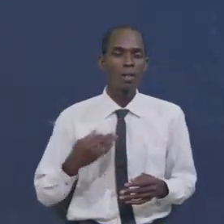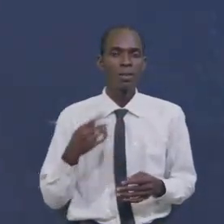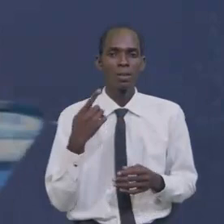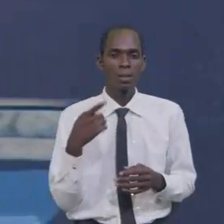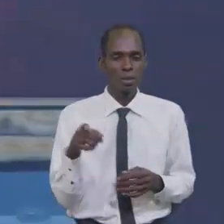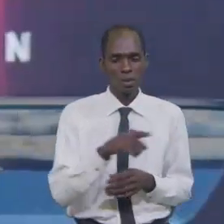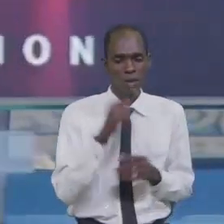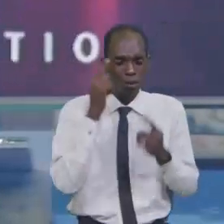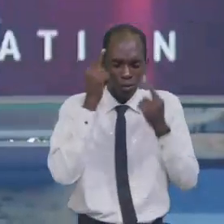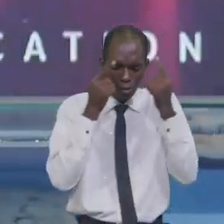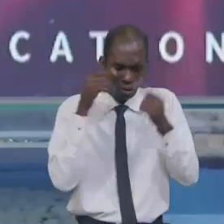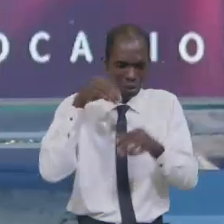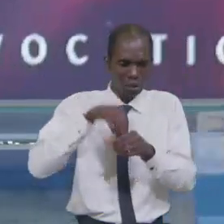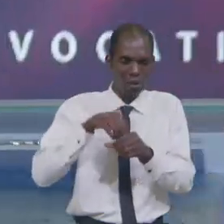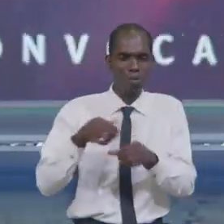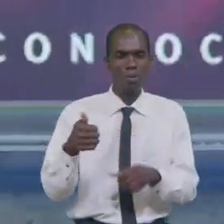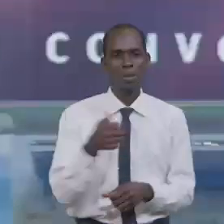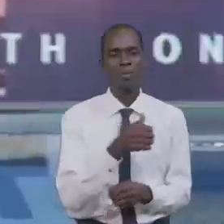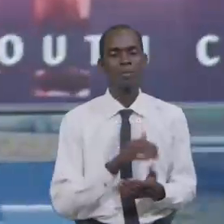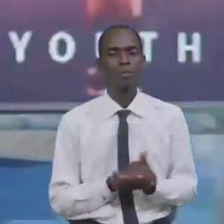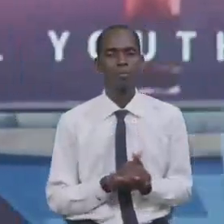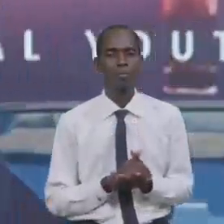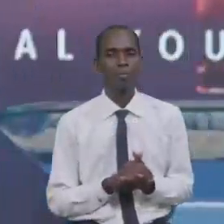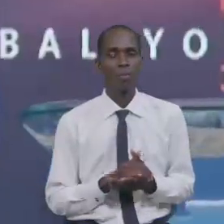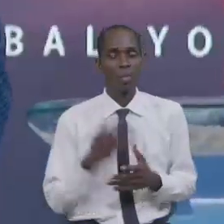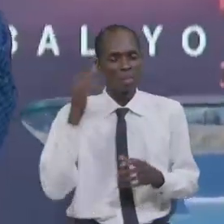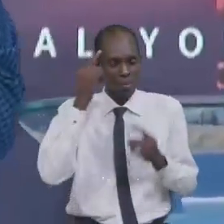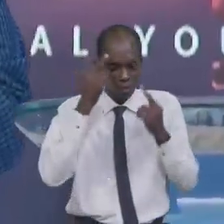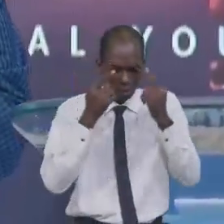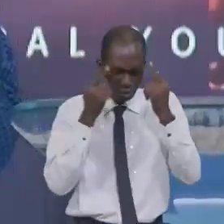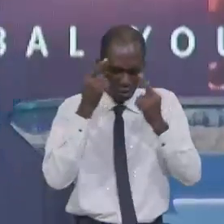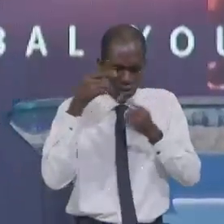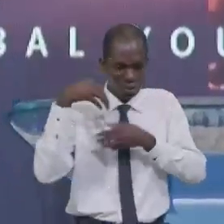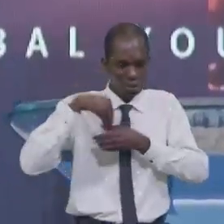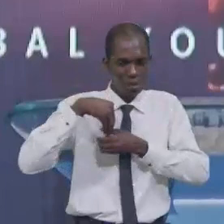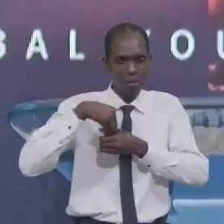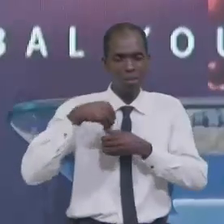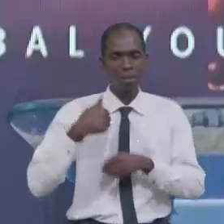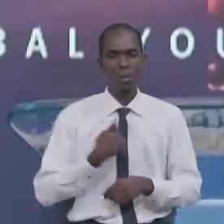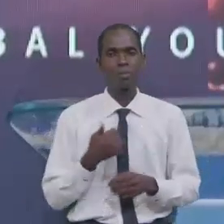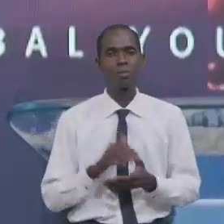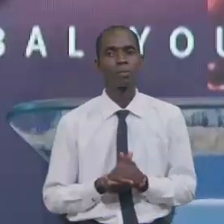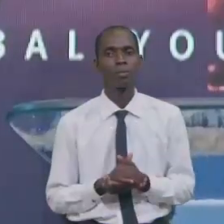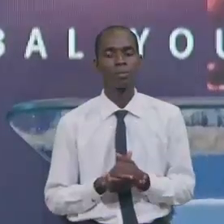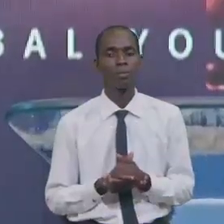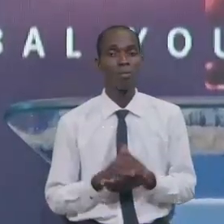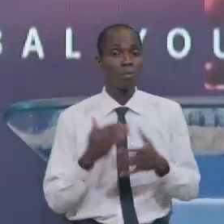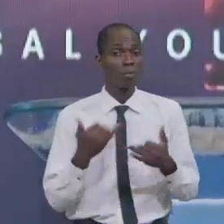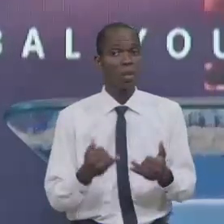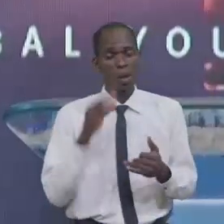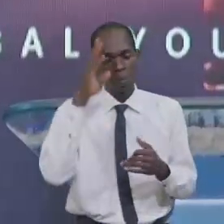within himself. And he thought within himself. Now, he didn't think